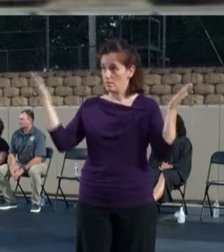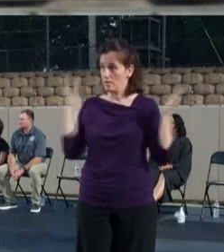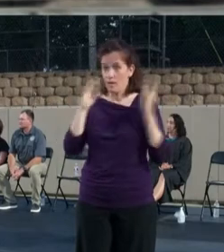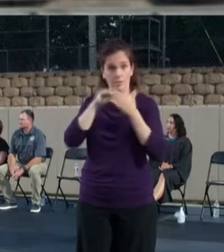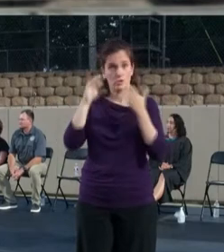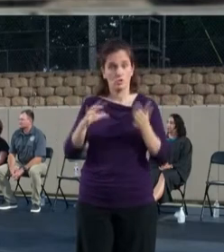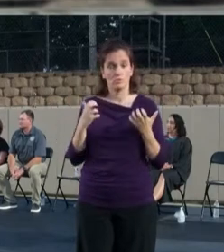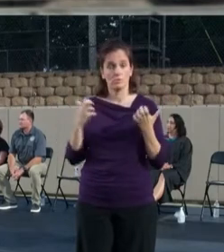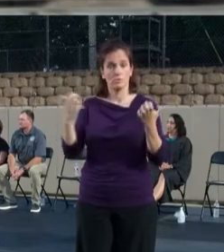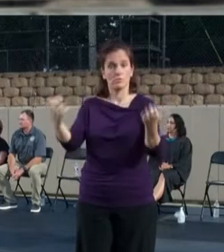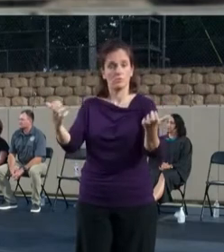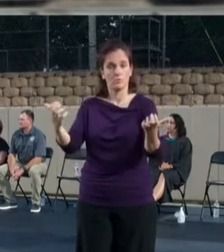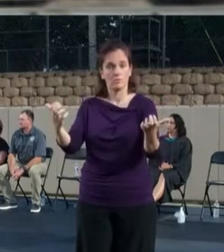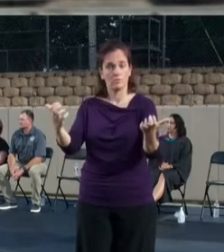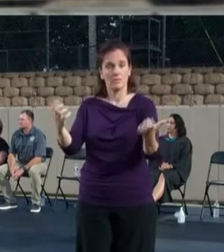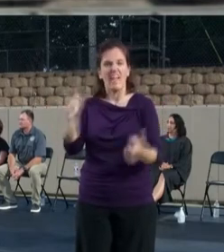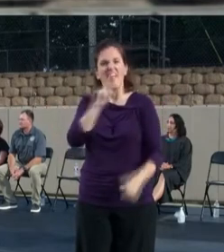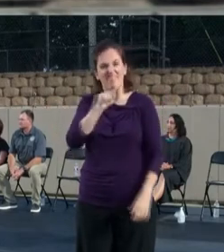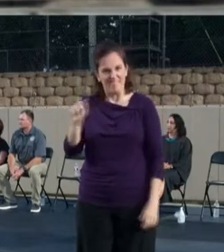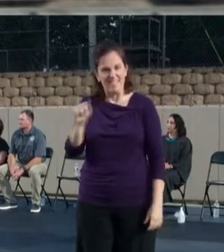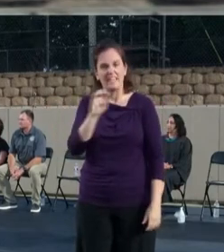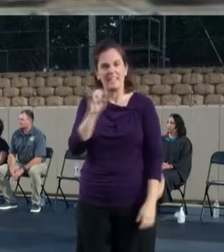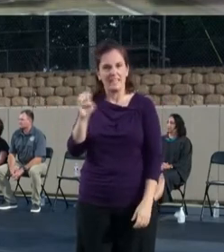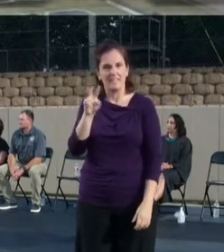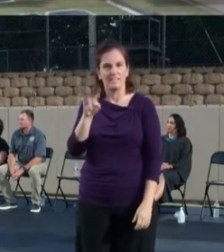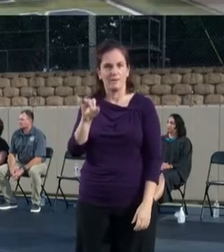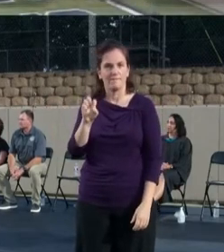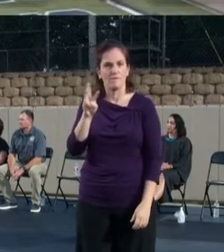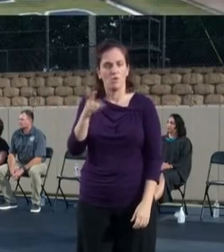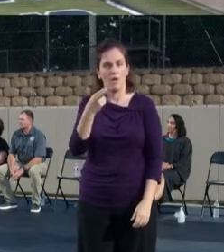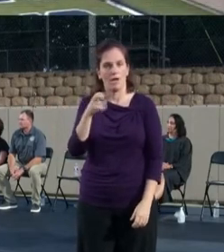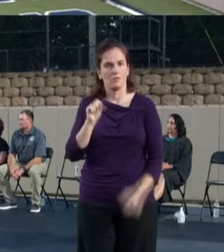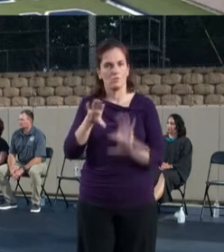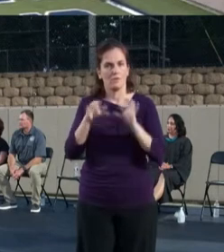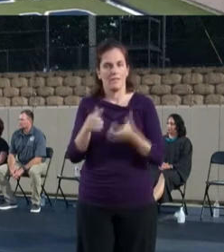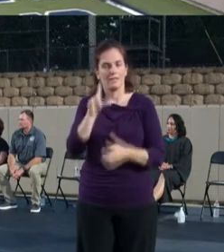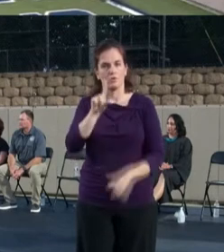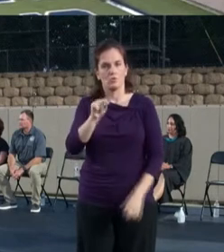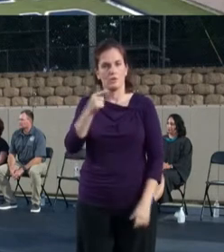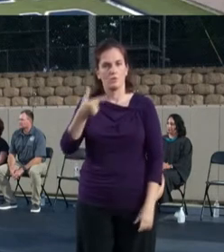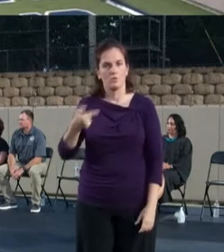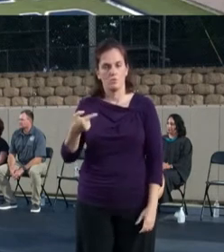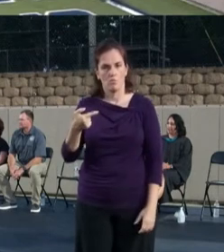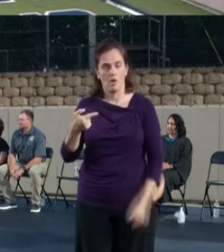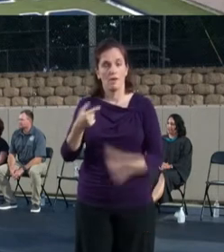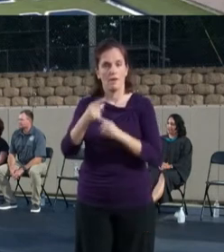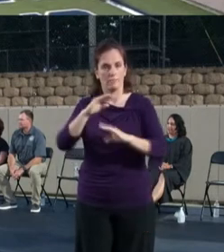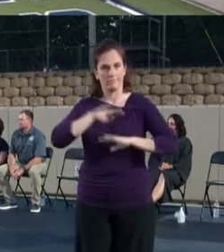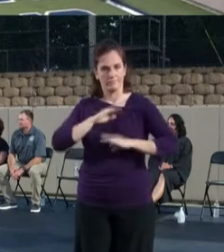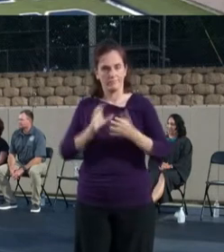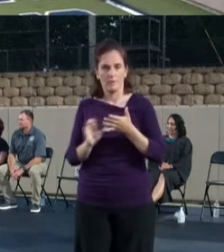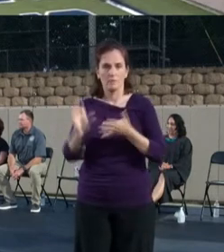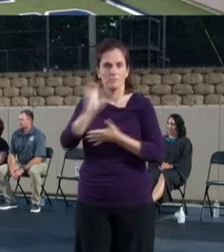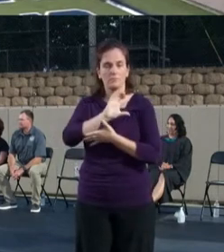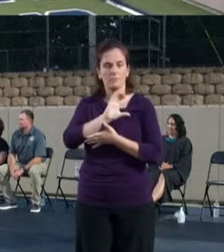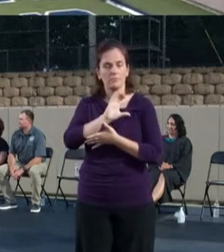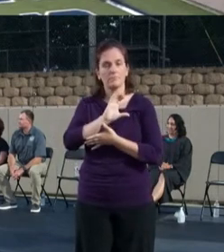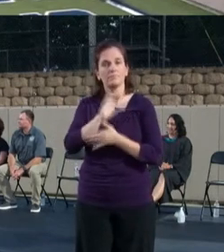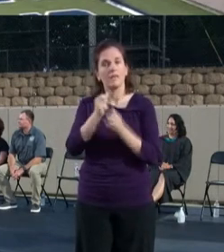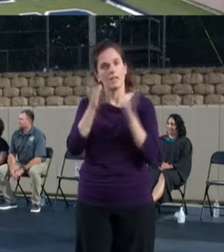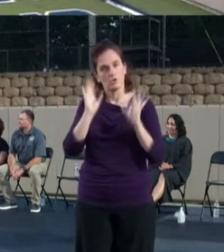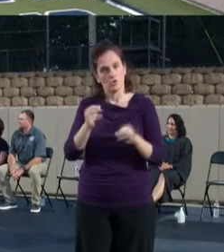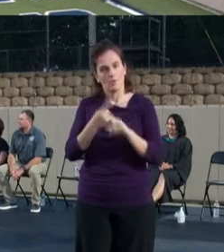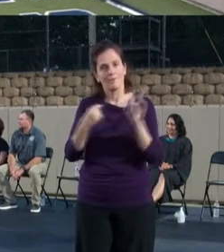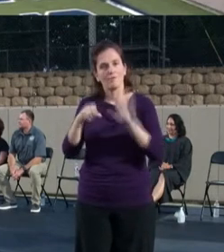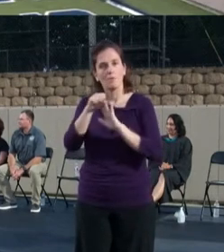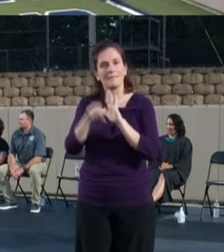before us tonight, the Eastview High School class of 2021, have met the requirements as determined by the